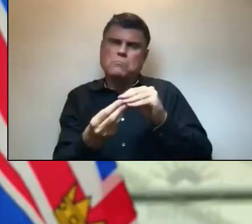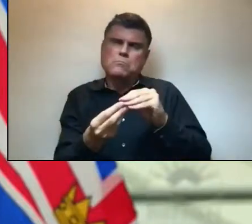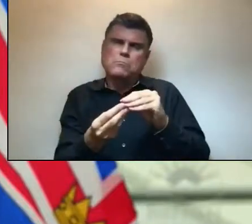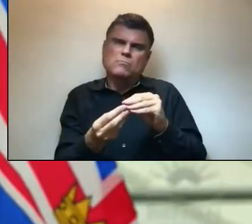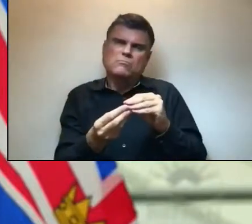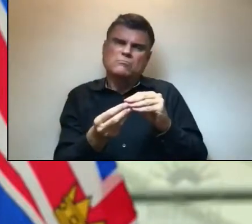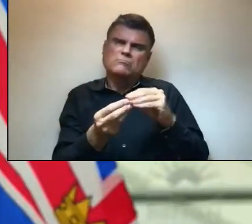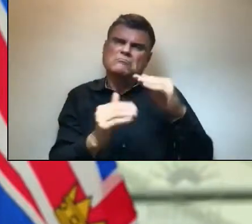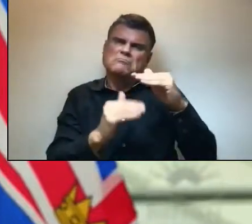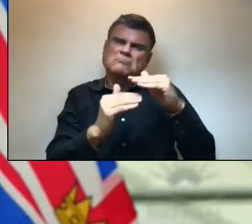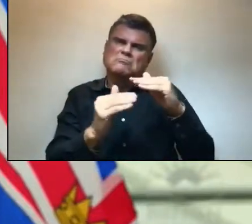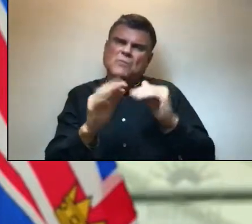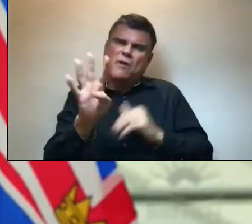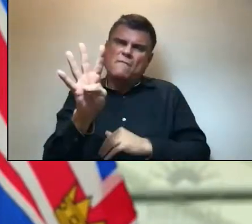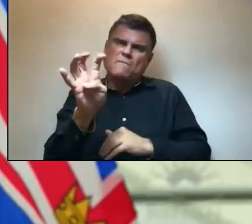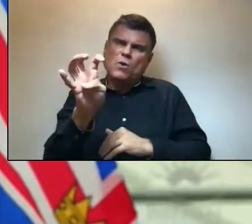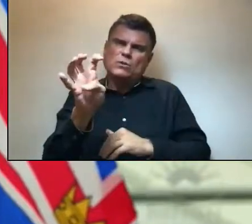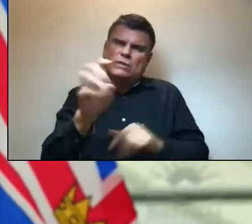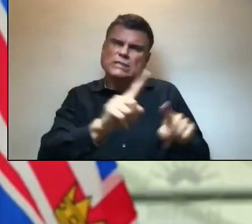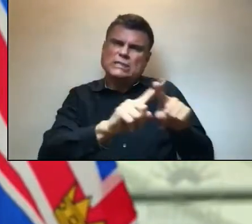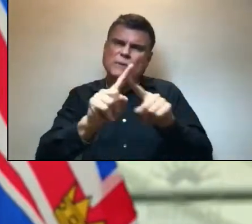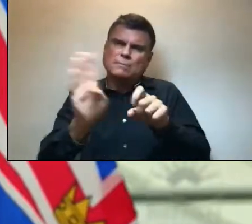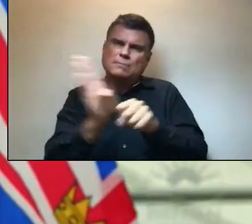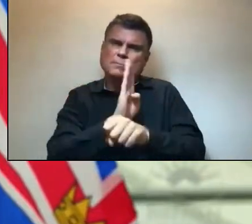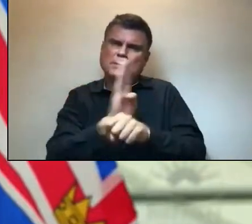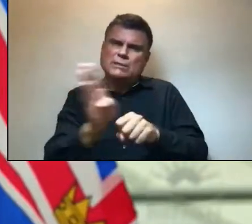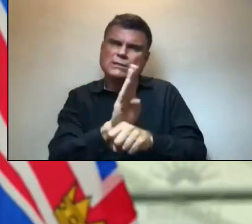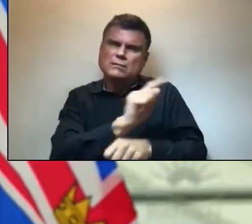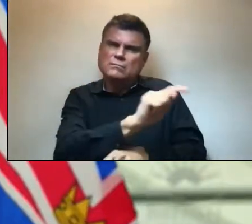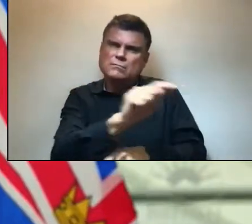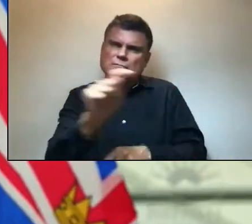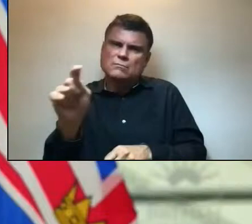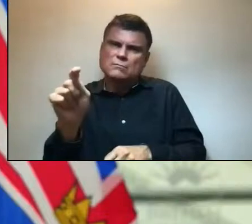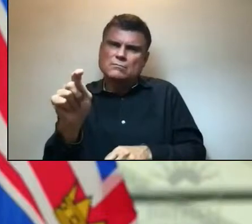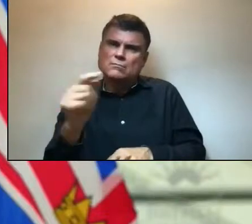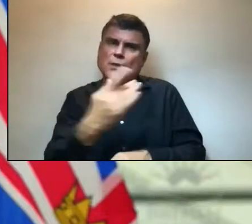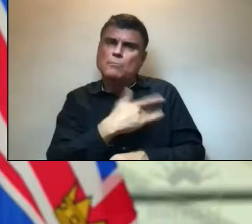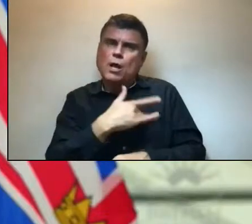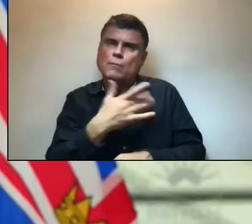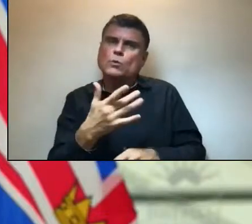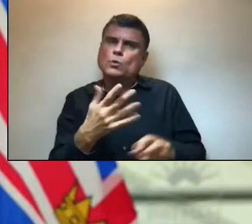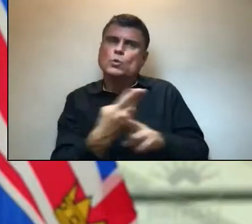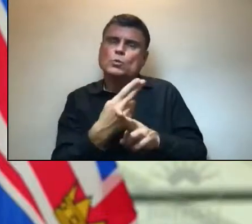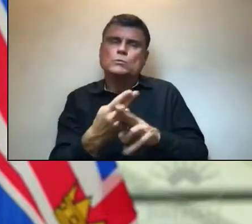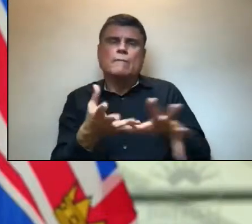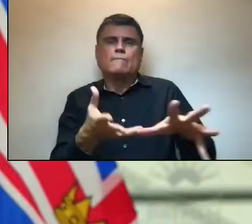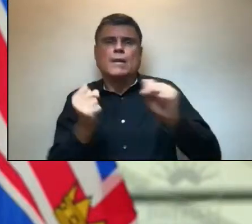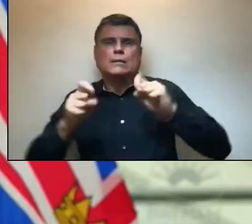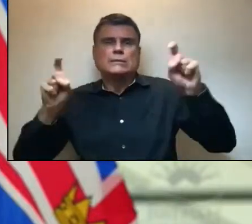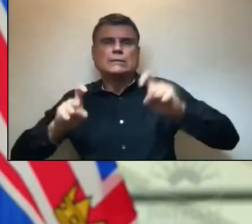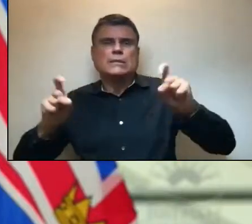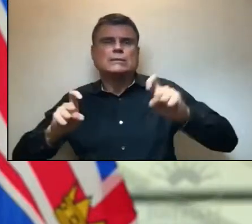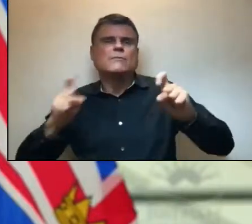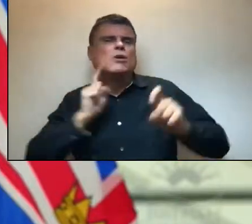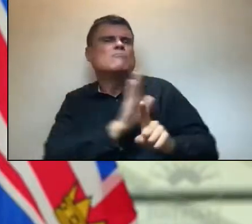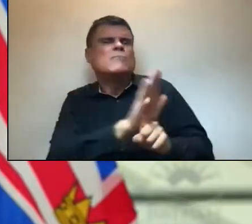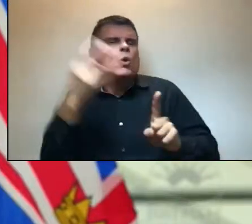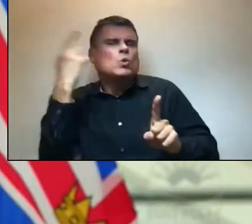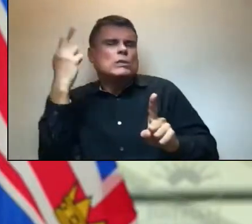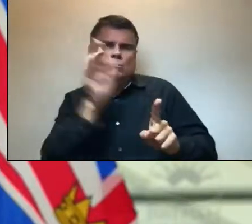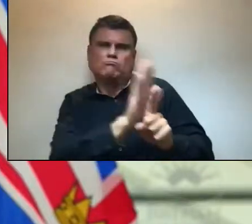400 different businesses around the province that are using rapid testing in different ways to support